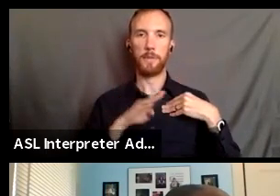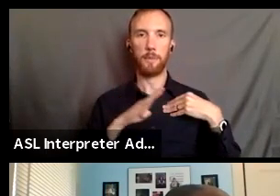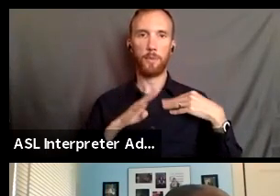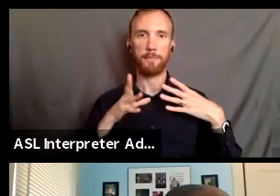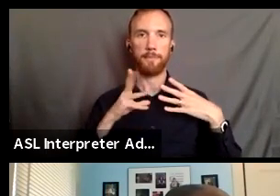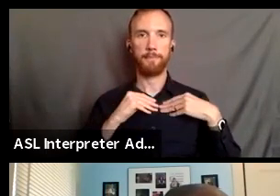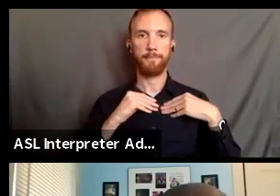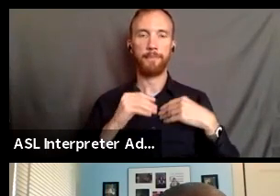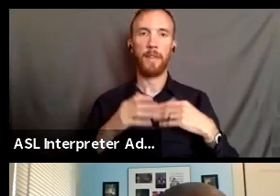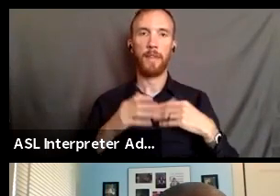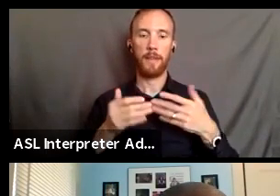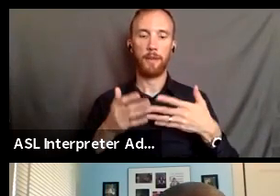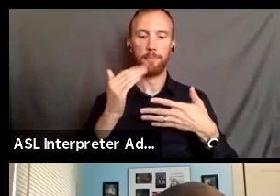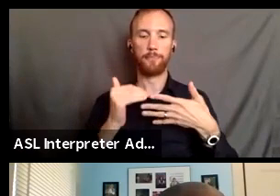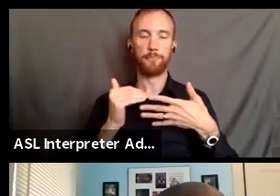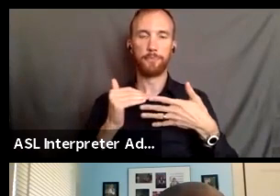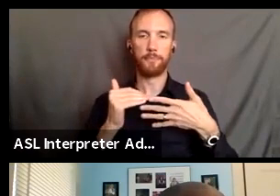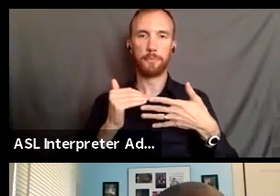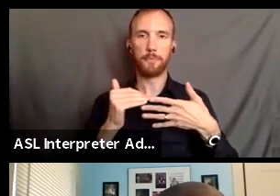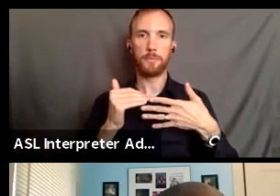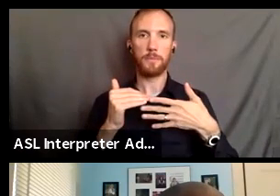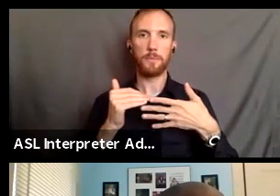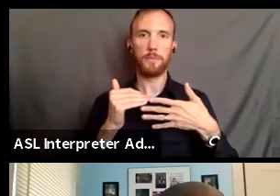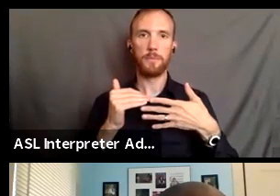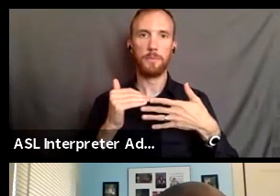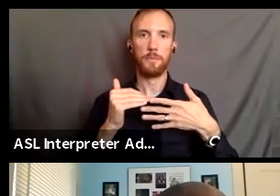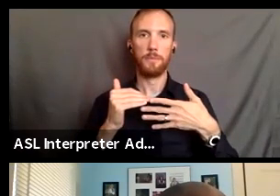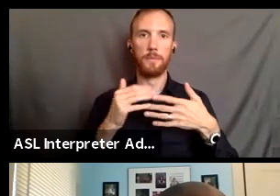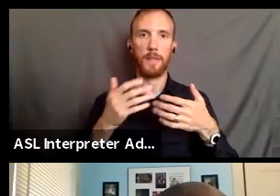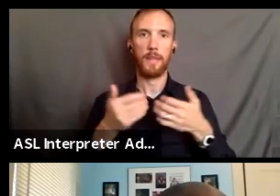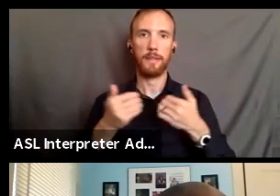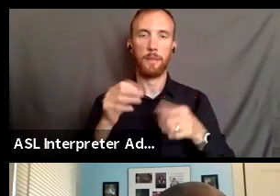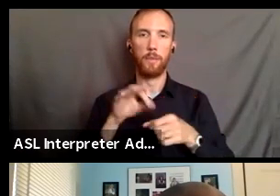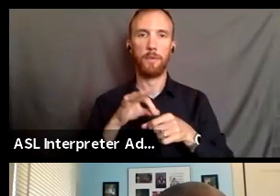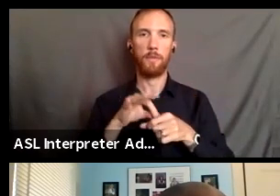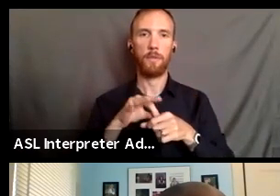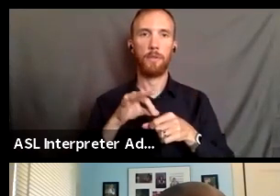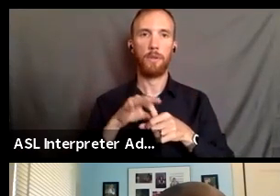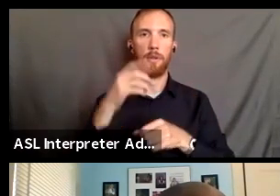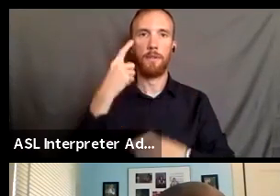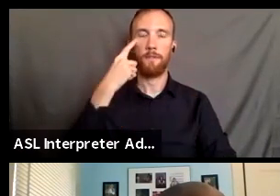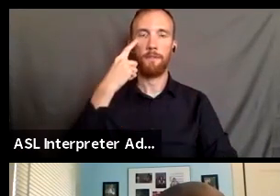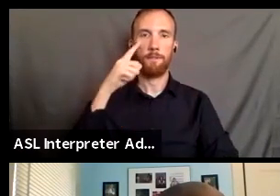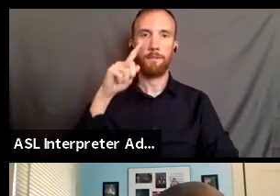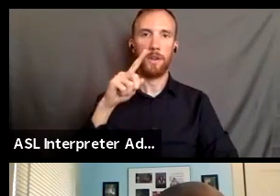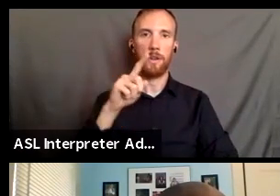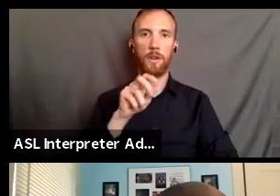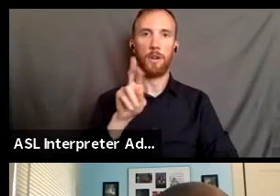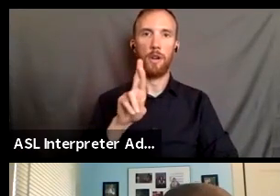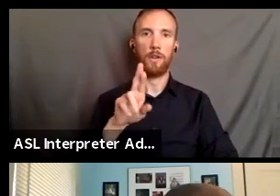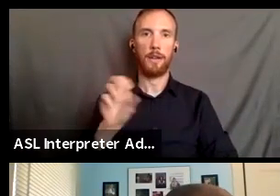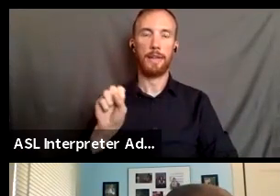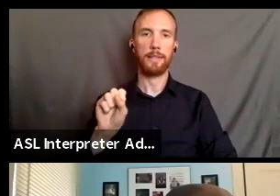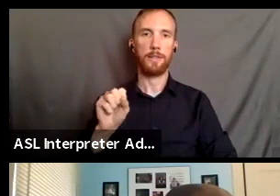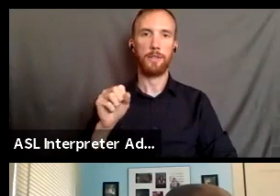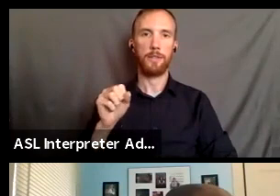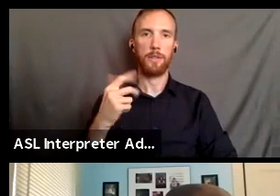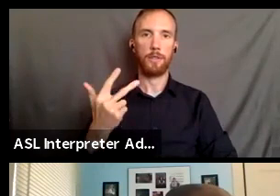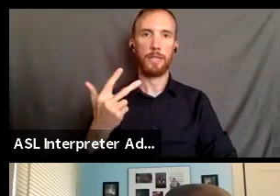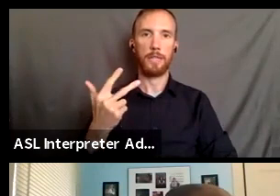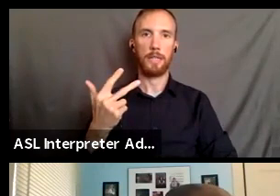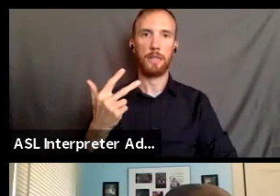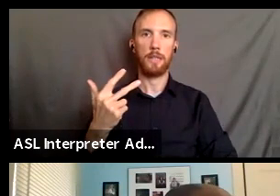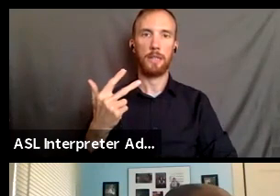moving on with the uh separate vote for rs3 this is the